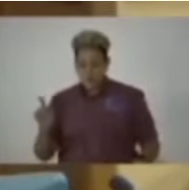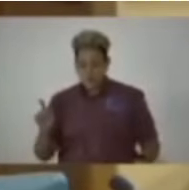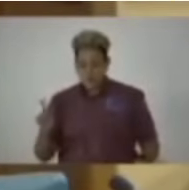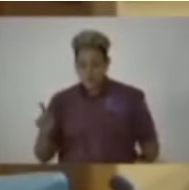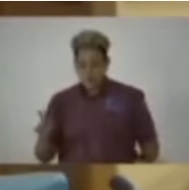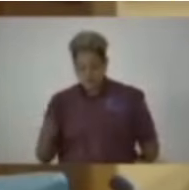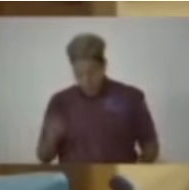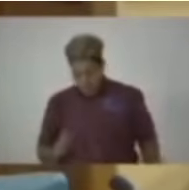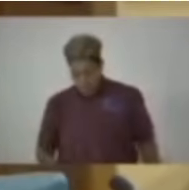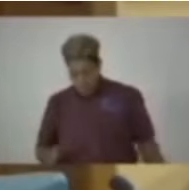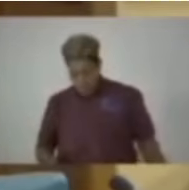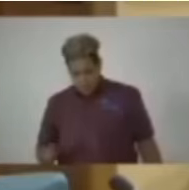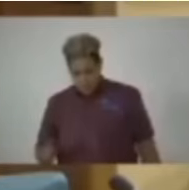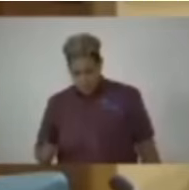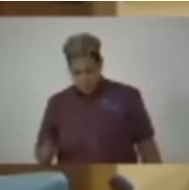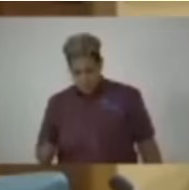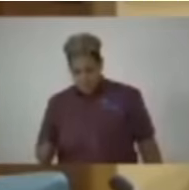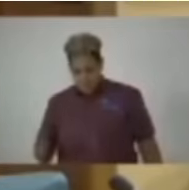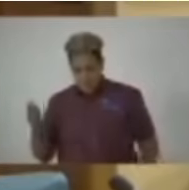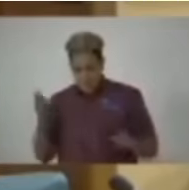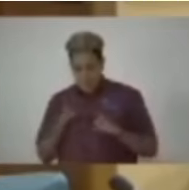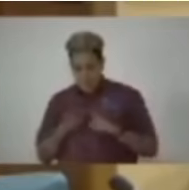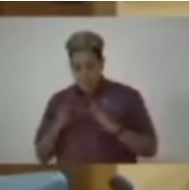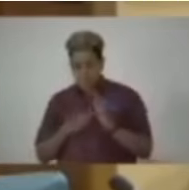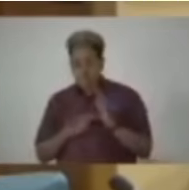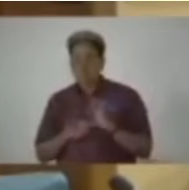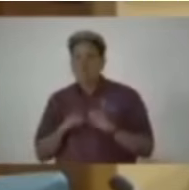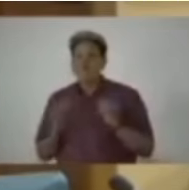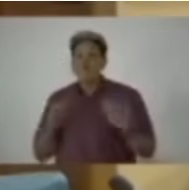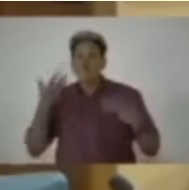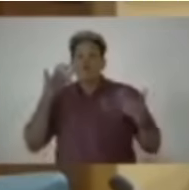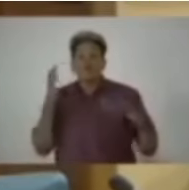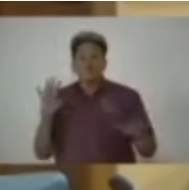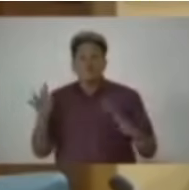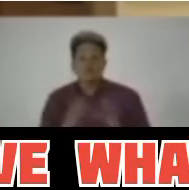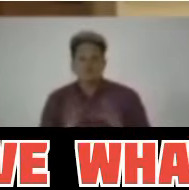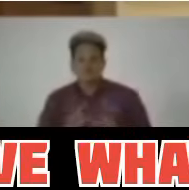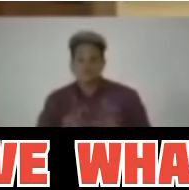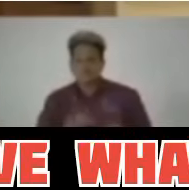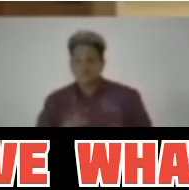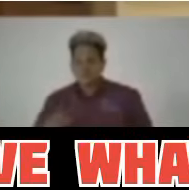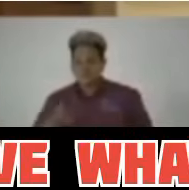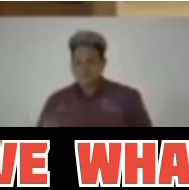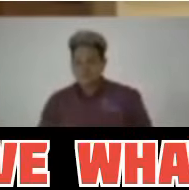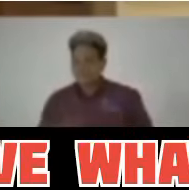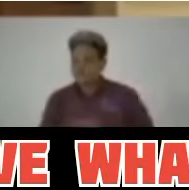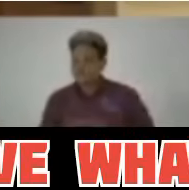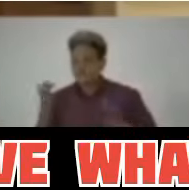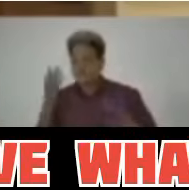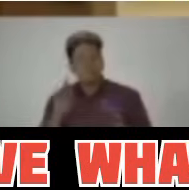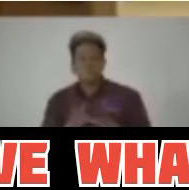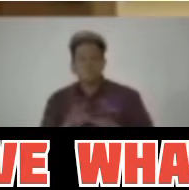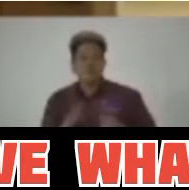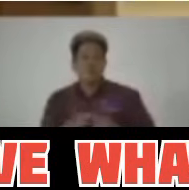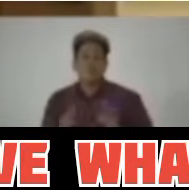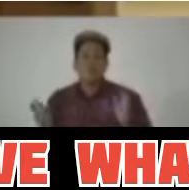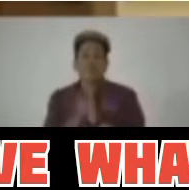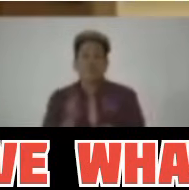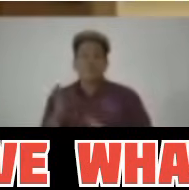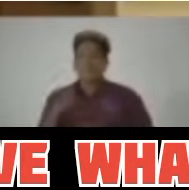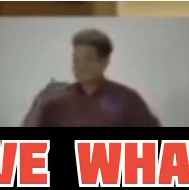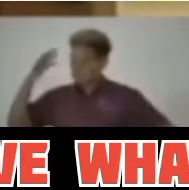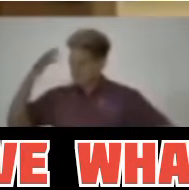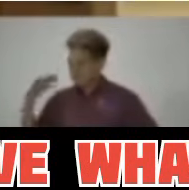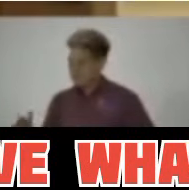the... On a point of order, I do not know of what you're speaking, member. It's a... I don't know, no. Please,